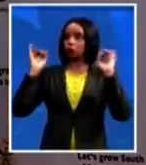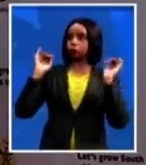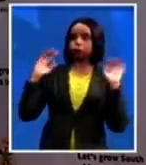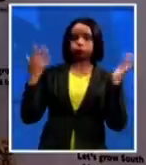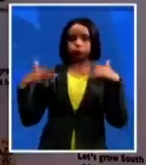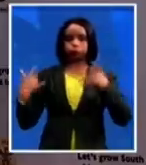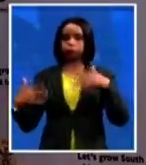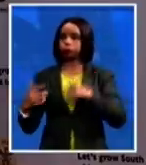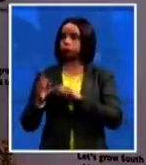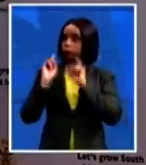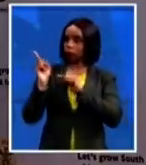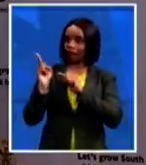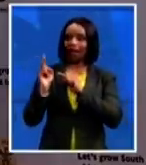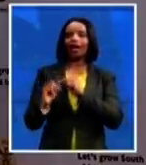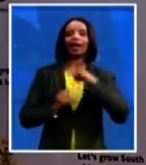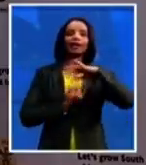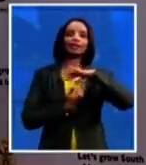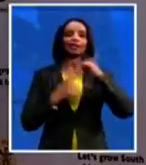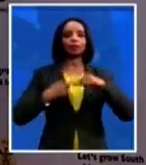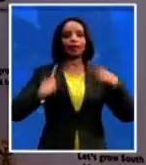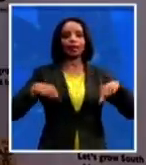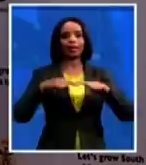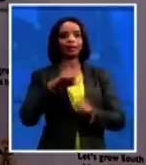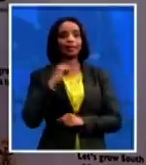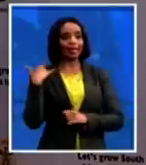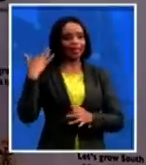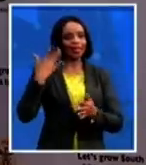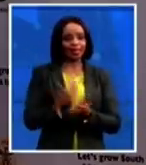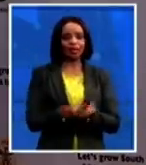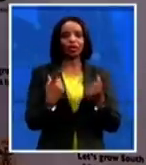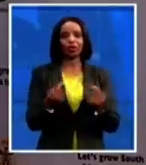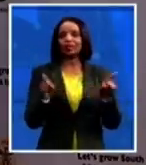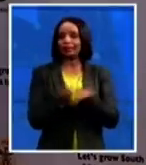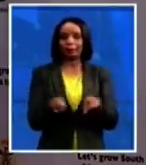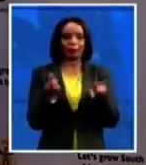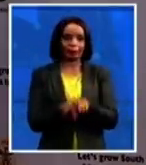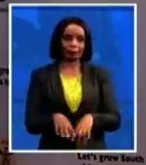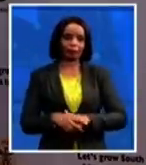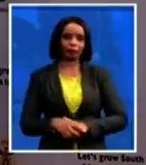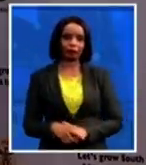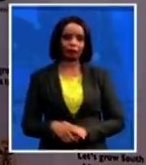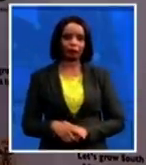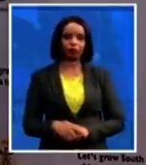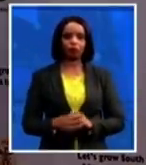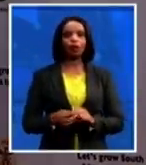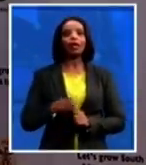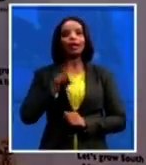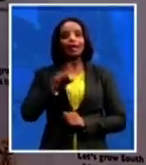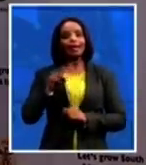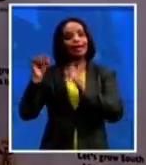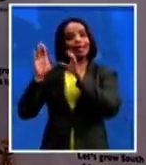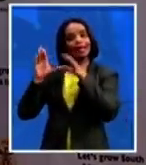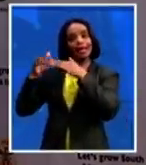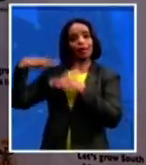have done for many years. On the condolences, Cabinet expressed condolences to the family and friends